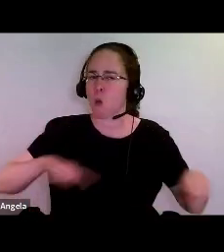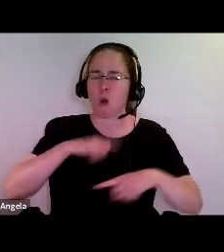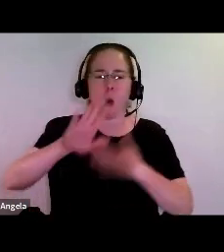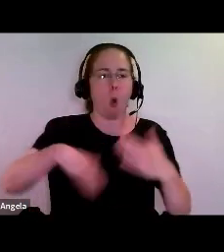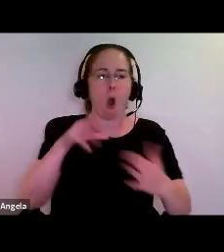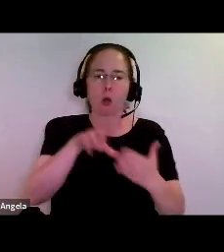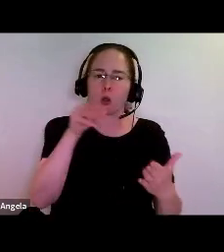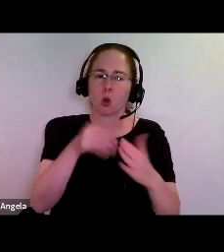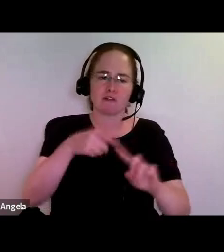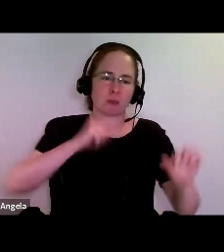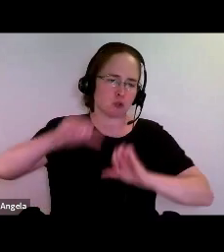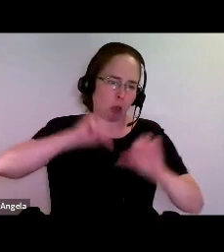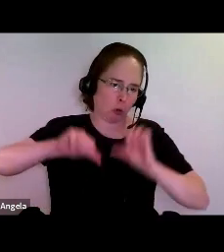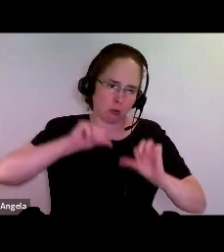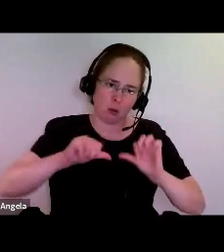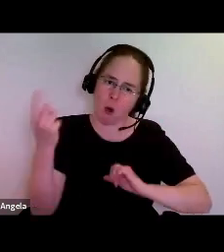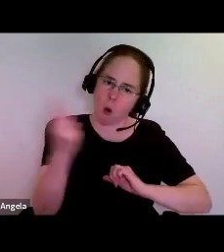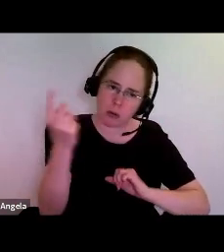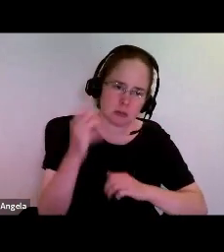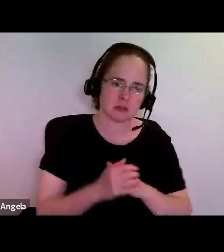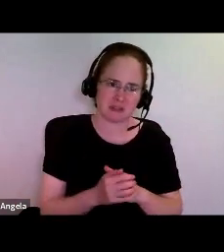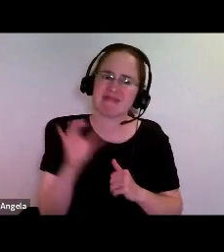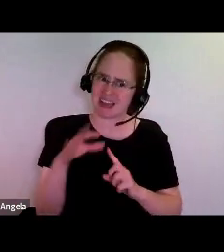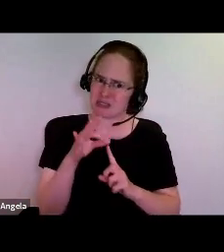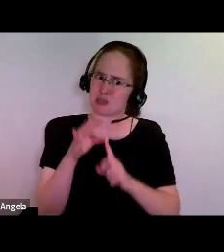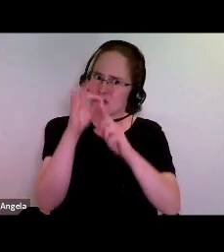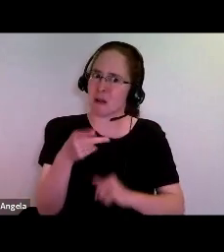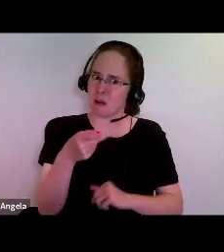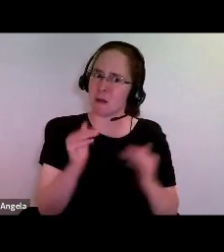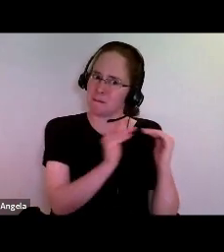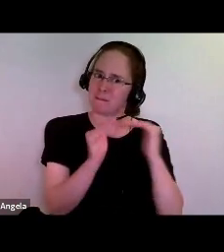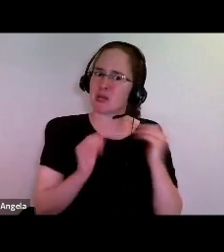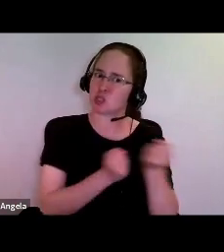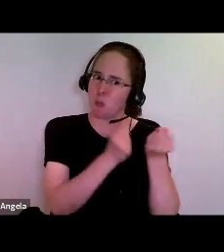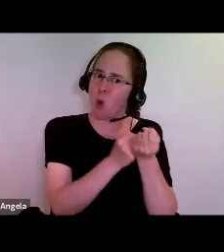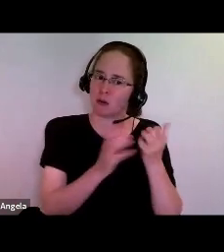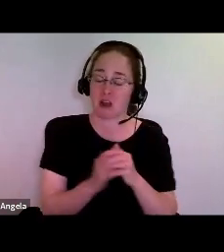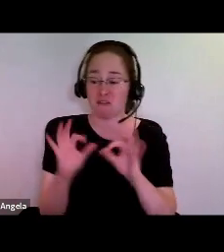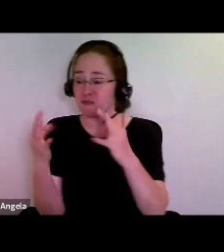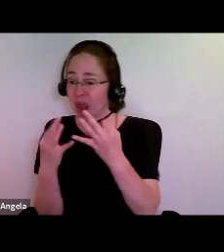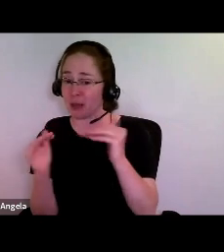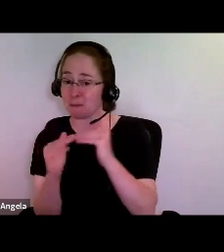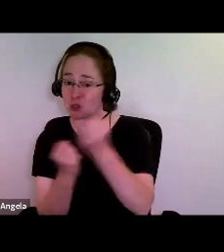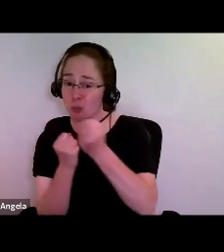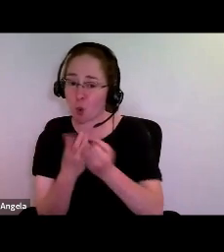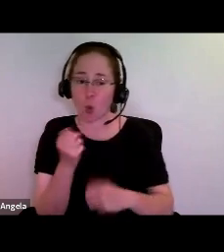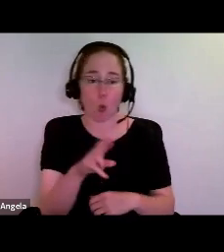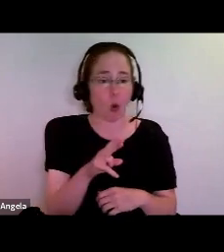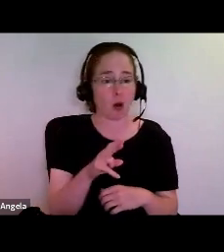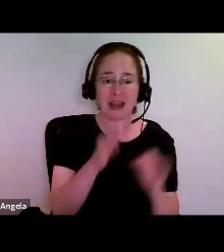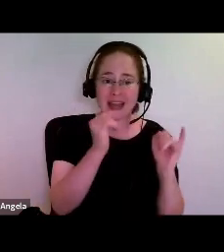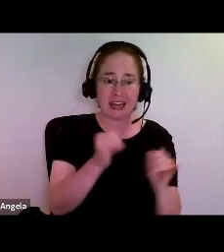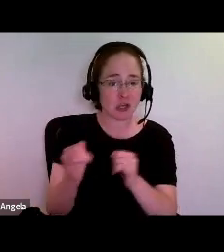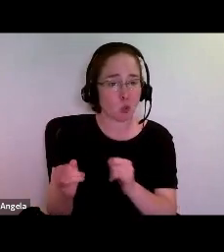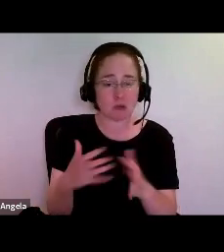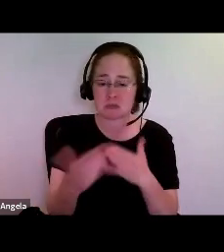other. And I think that's one of the unique nuances about peer support, whether it's family peer support or that for